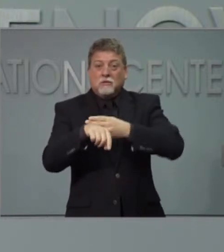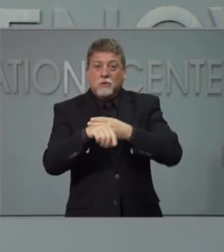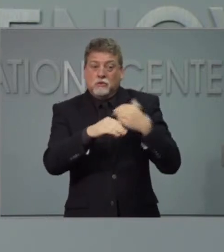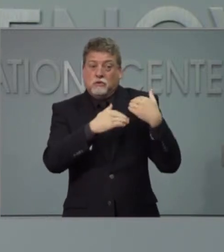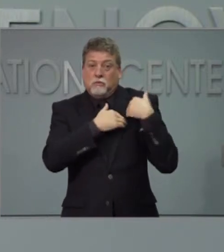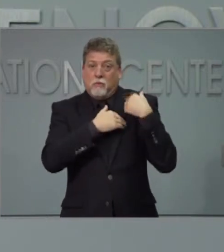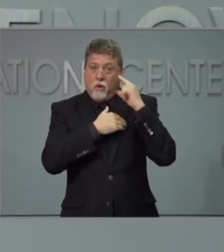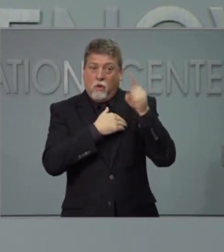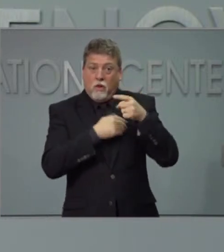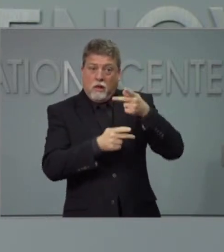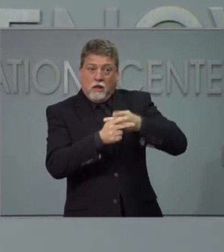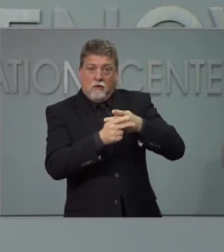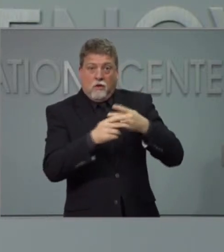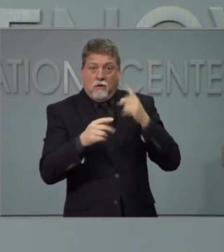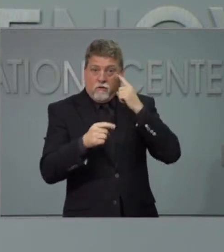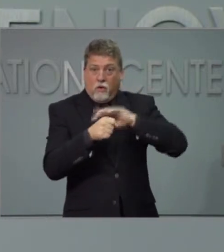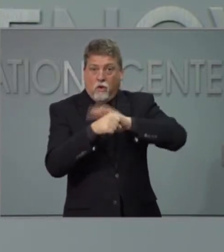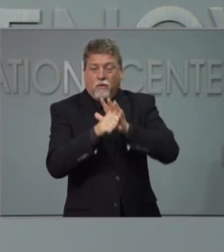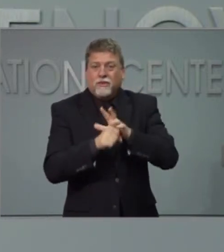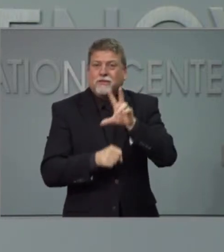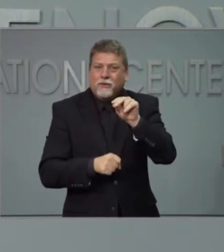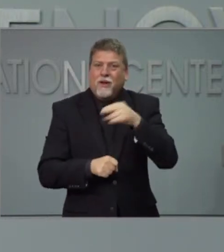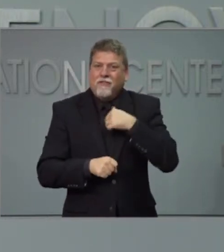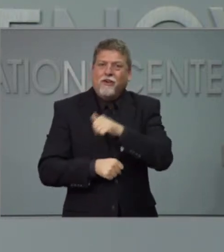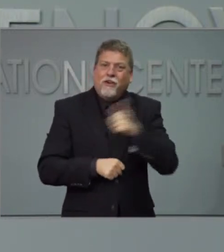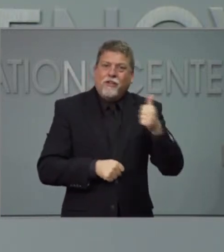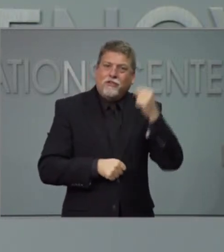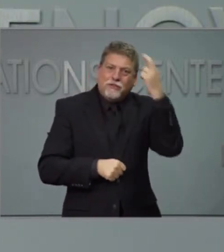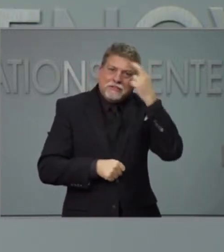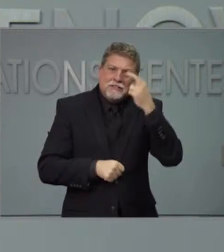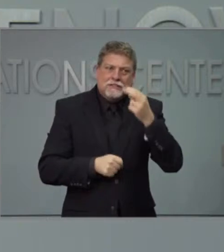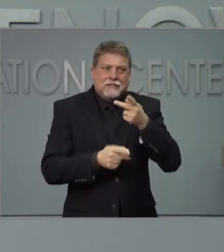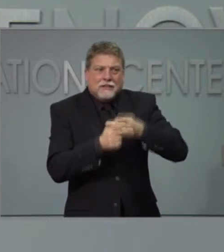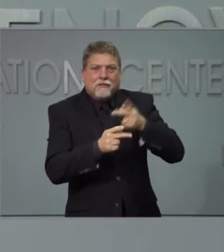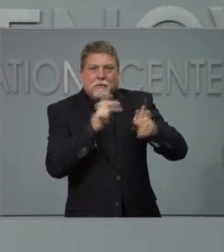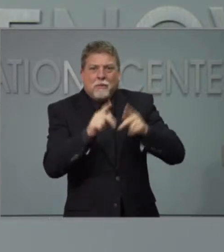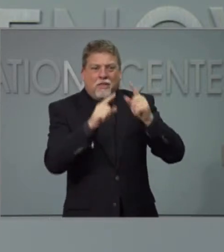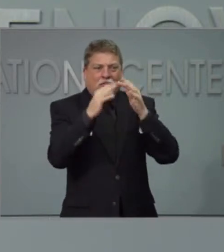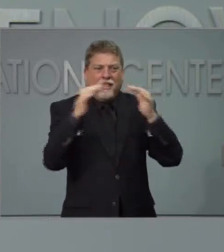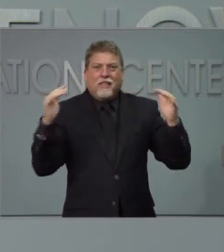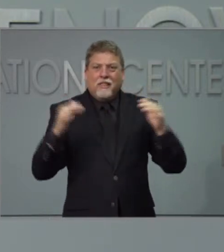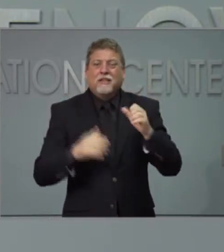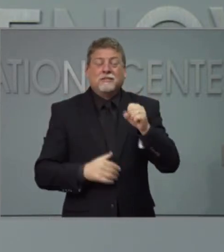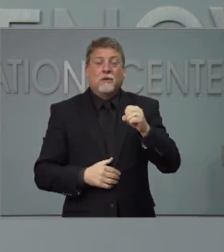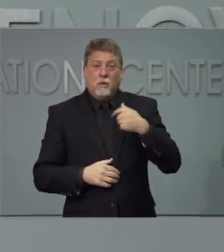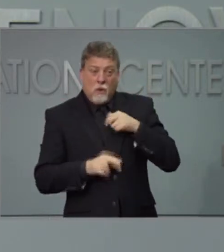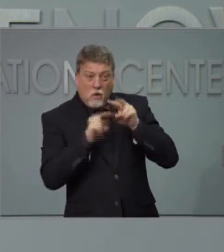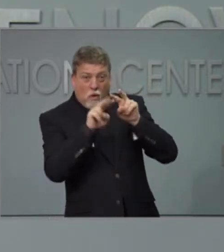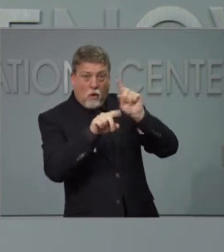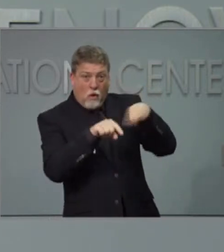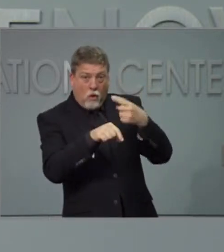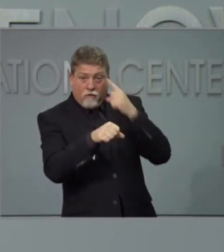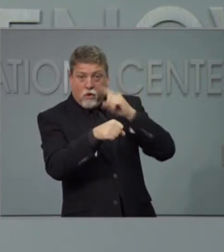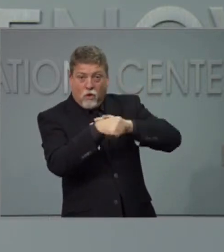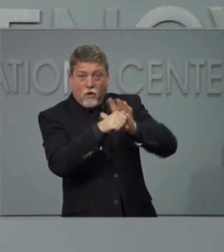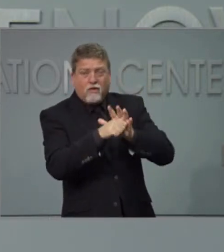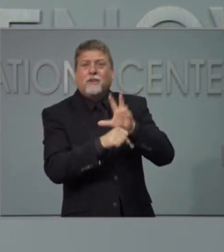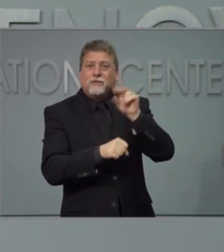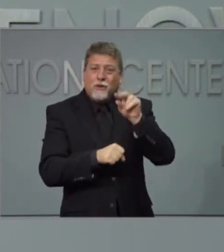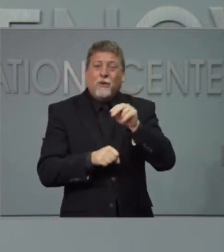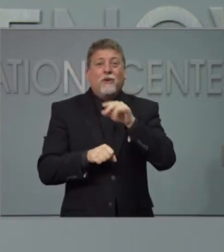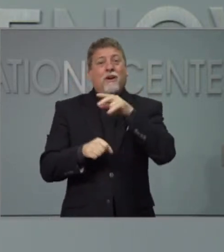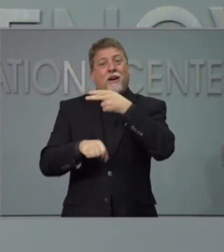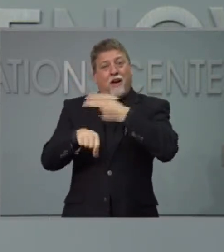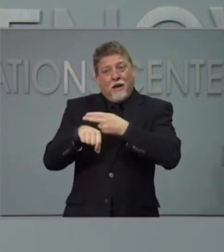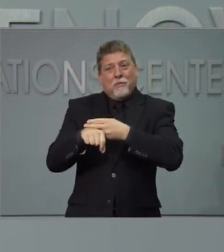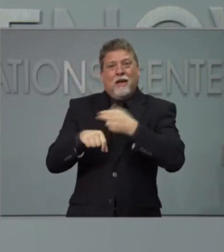to acknowledge that impact. So we look at not just the COVID impact, but also overall the capacity of the hospital and the staffing